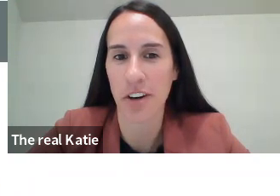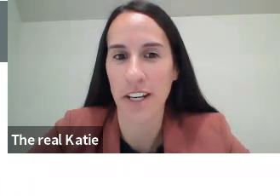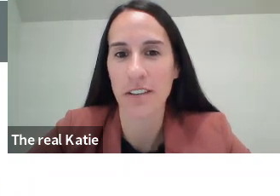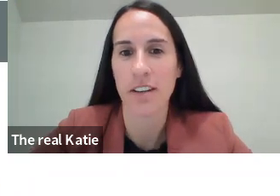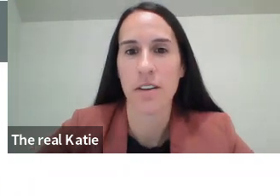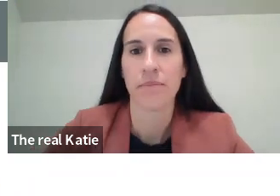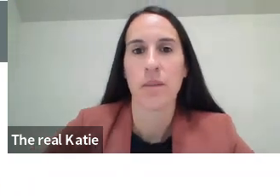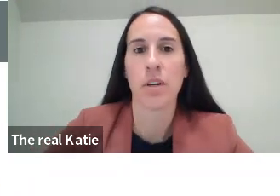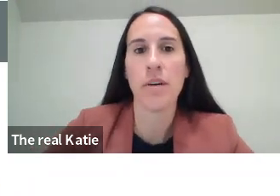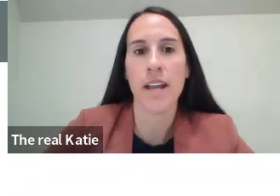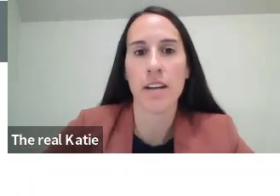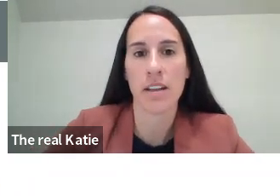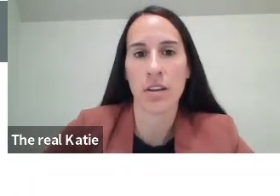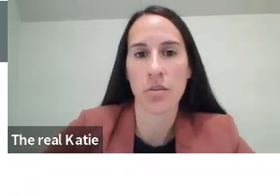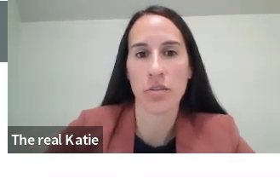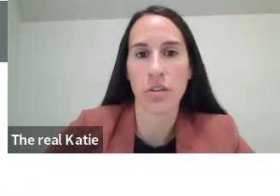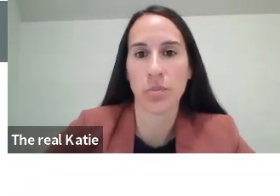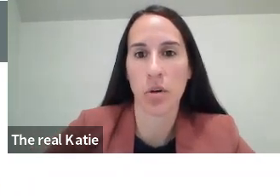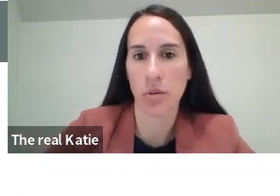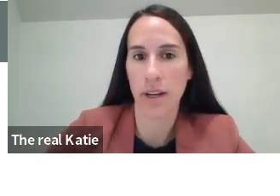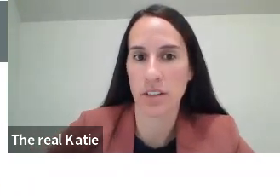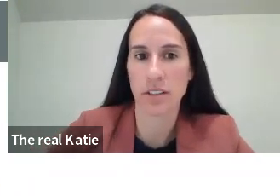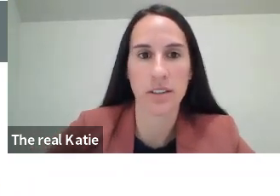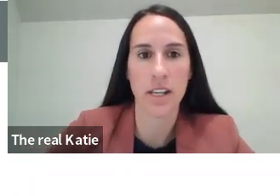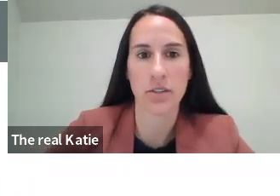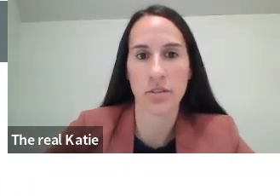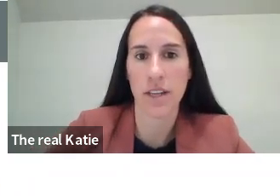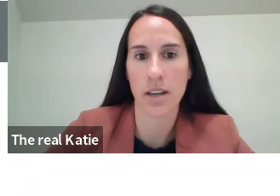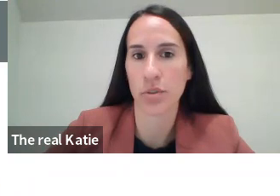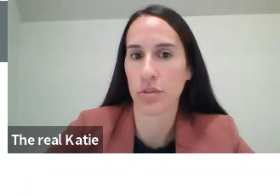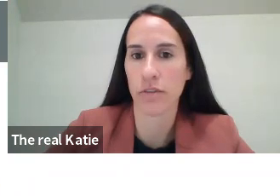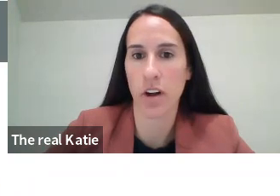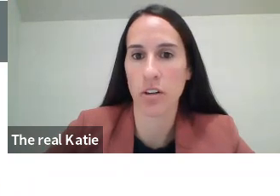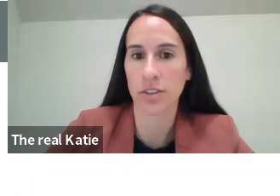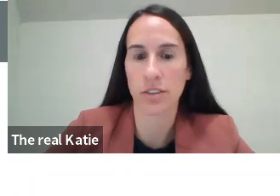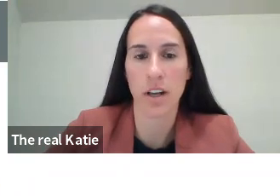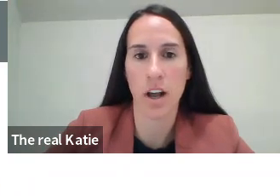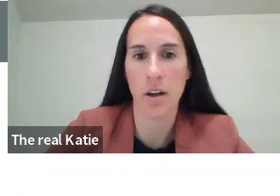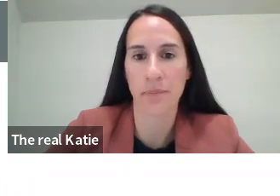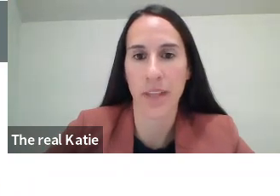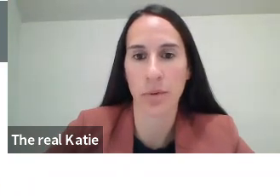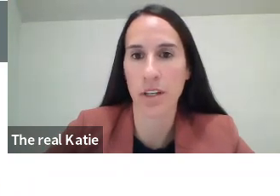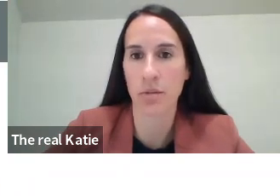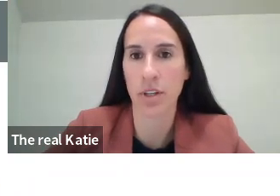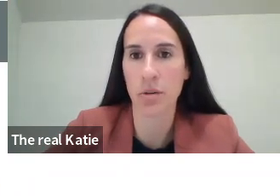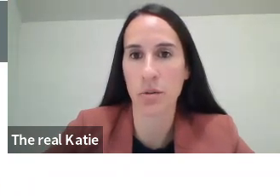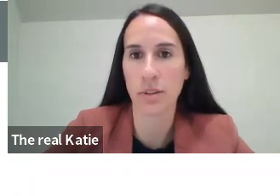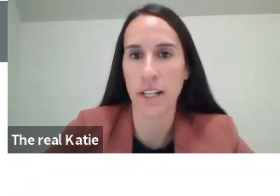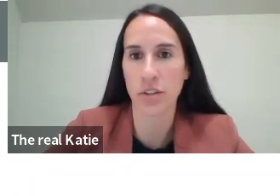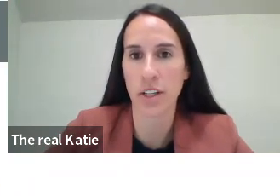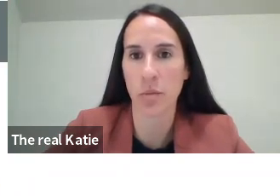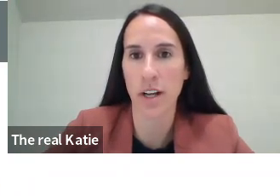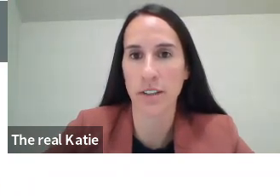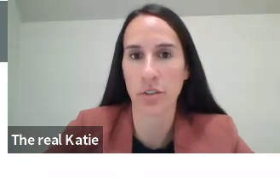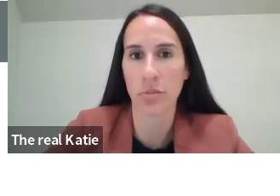slides so far here. But go ahead and go through those poll questions, answer them true, false. We don't know who